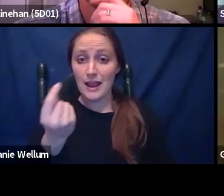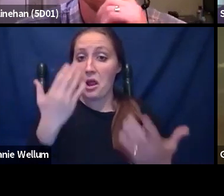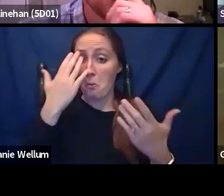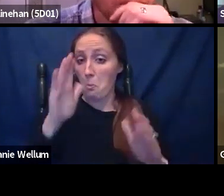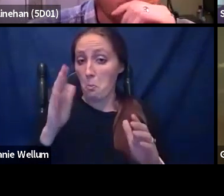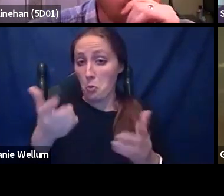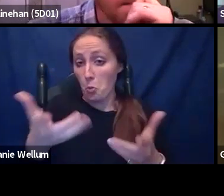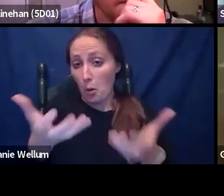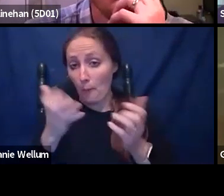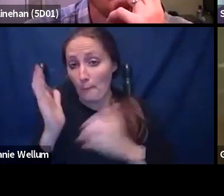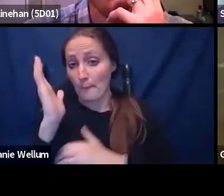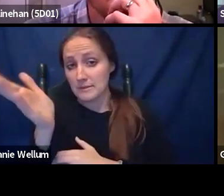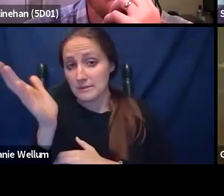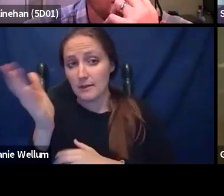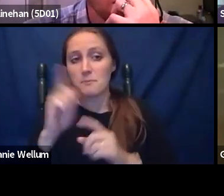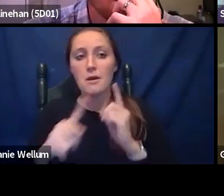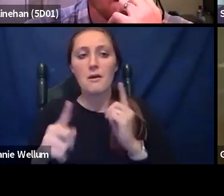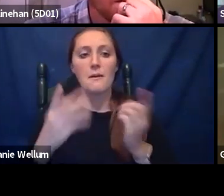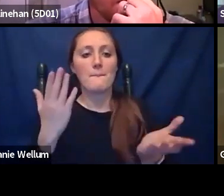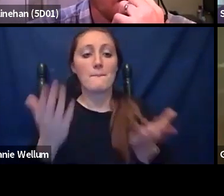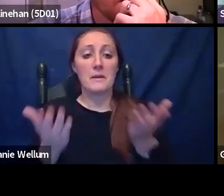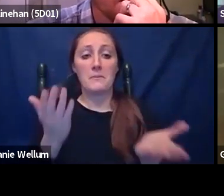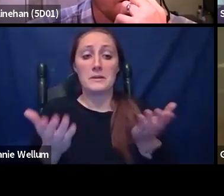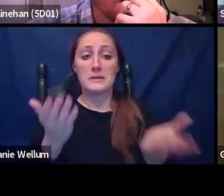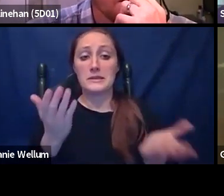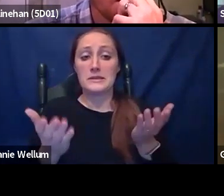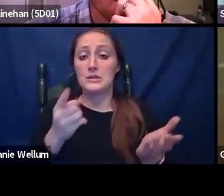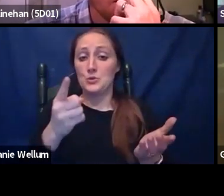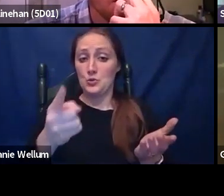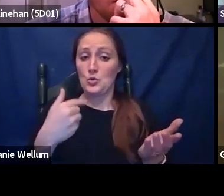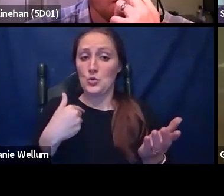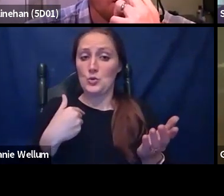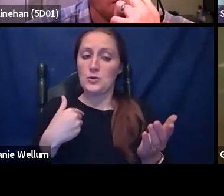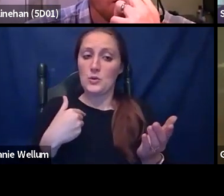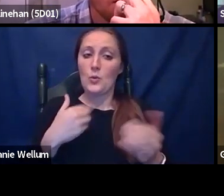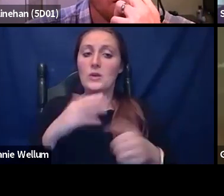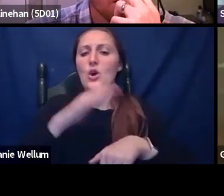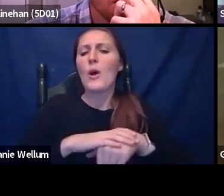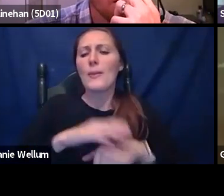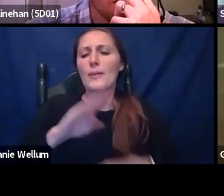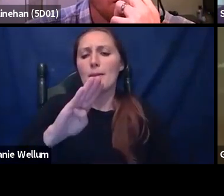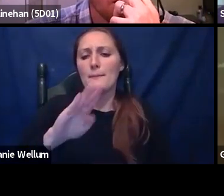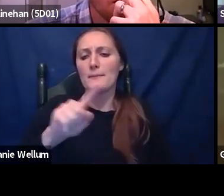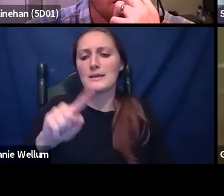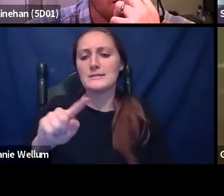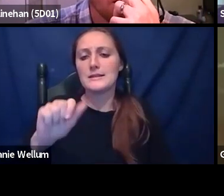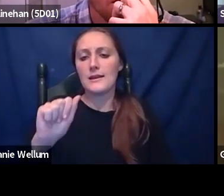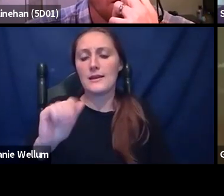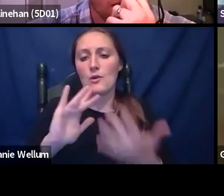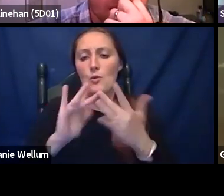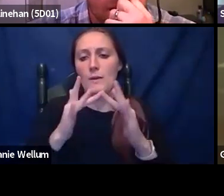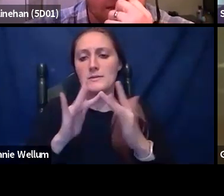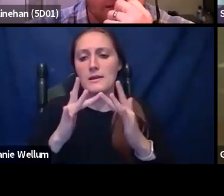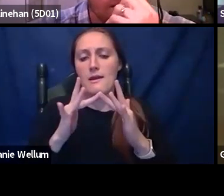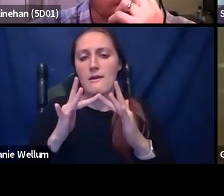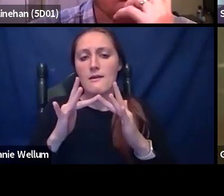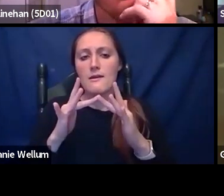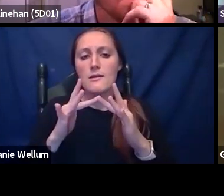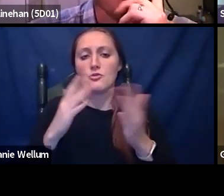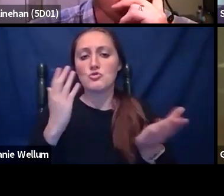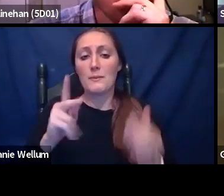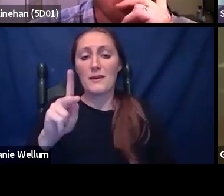but maybe we can have the information. Well, it's on the BZA website. And yes, maybe I'll have